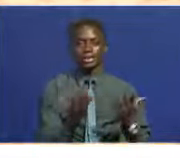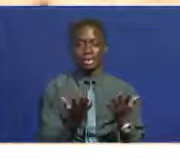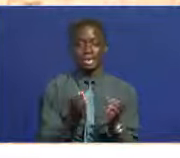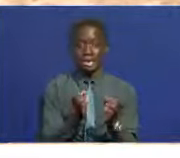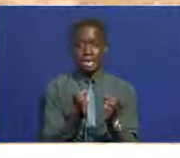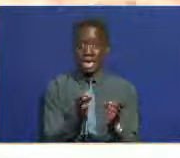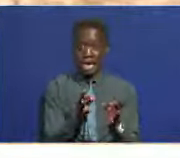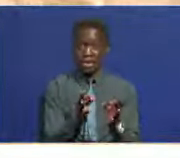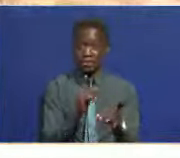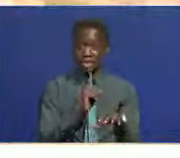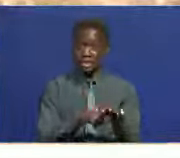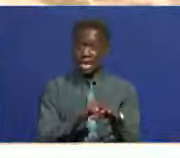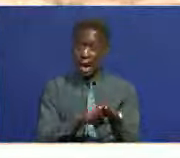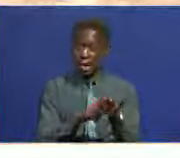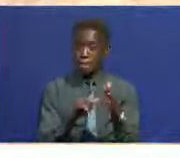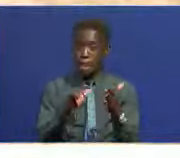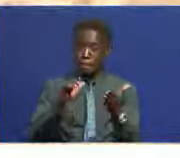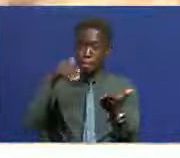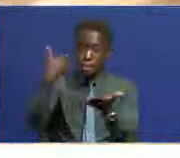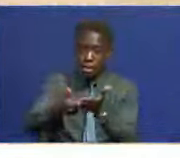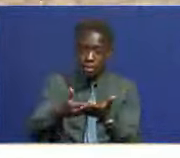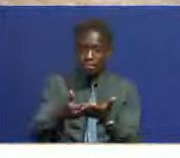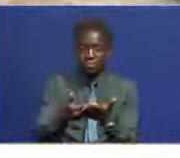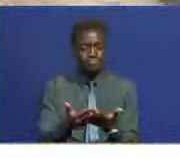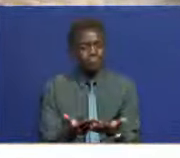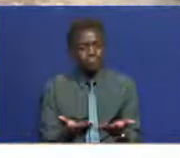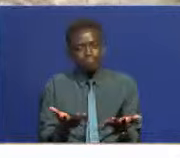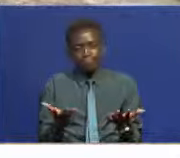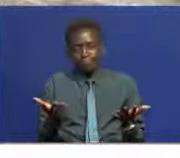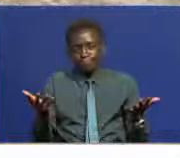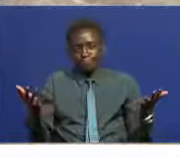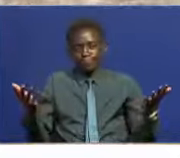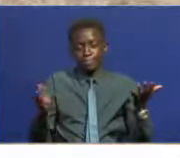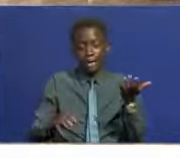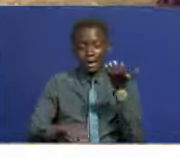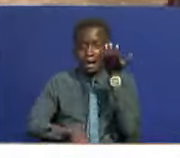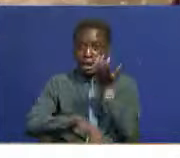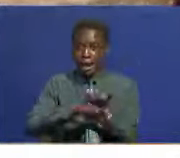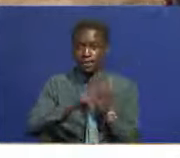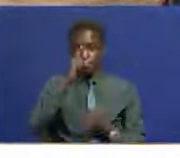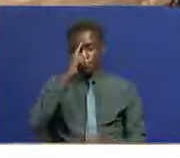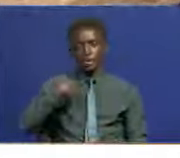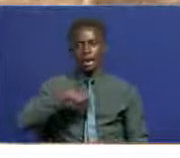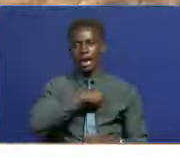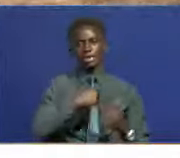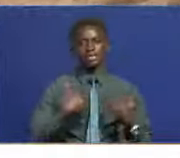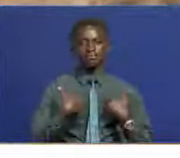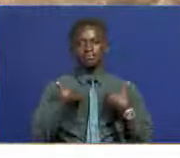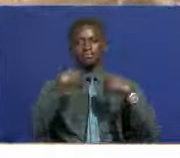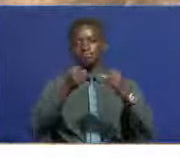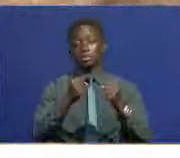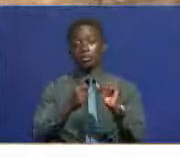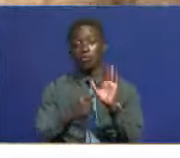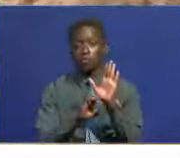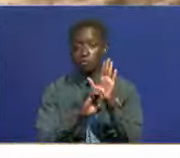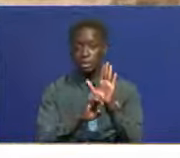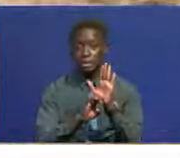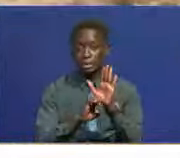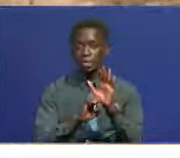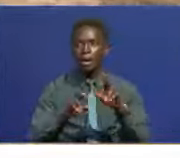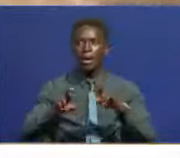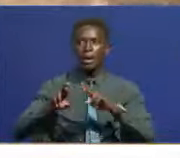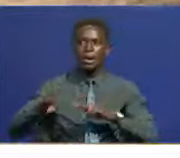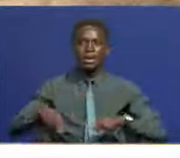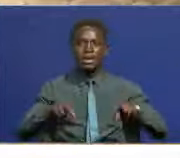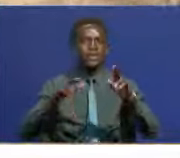it comes, then it will be very difficult for us to recover from it. For example, all our rivers are locked in Nairobi. We